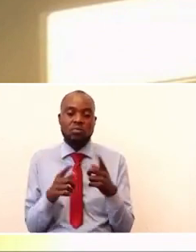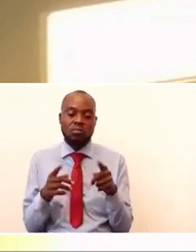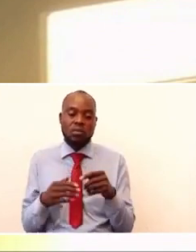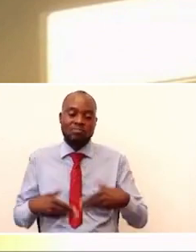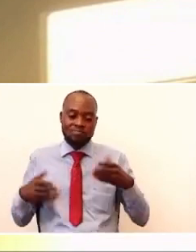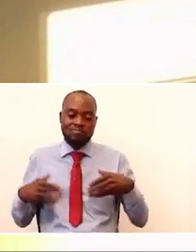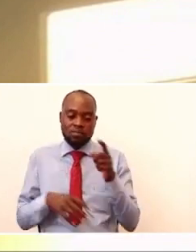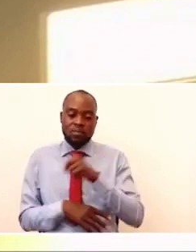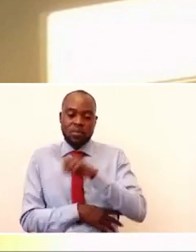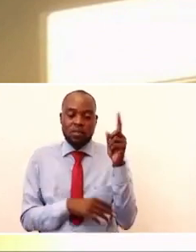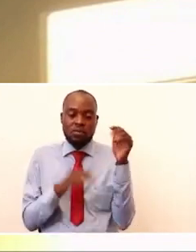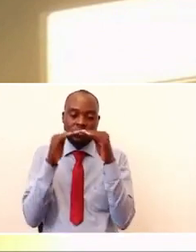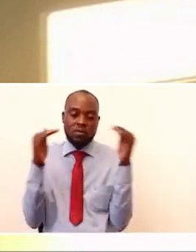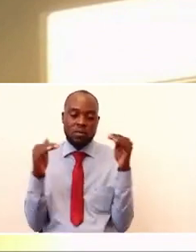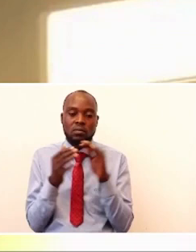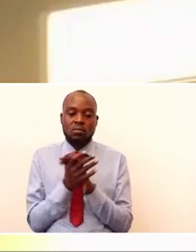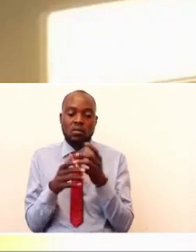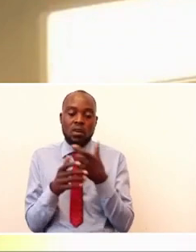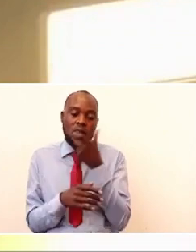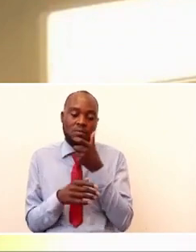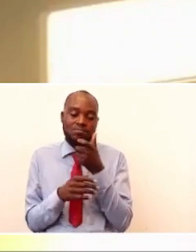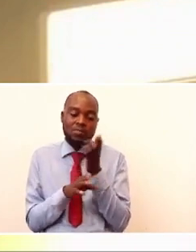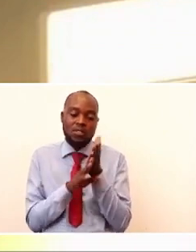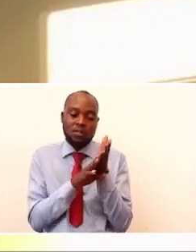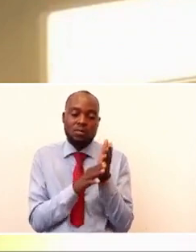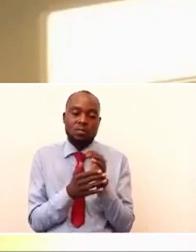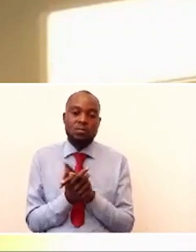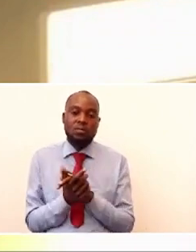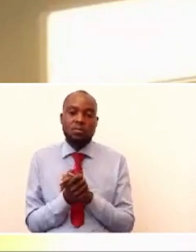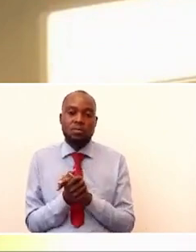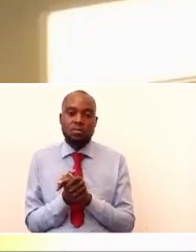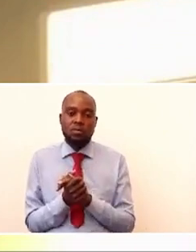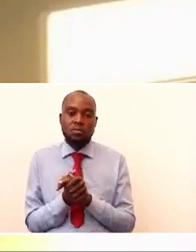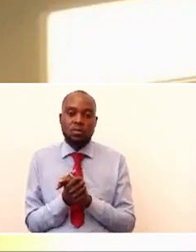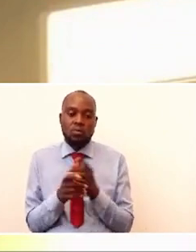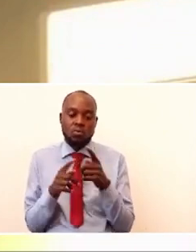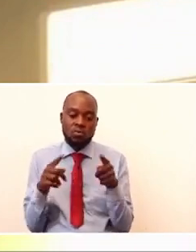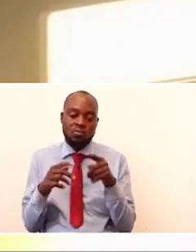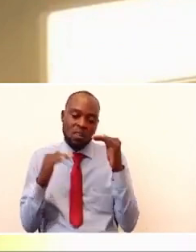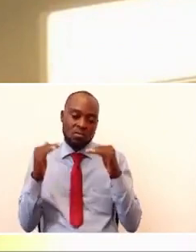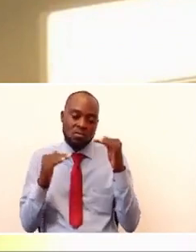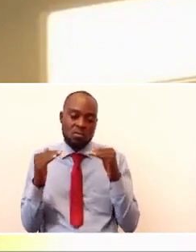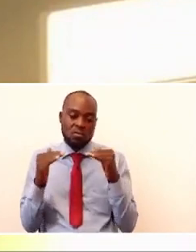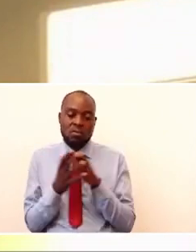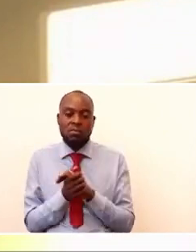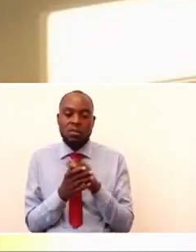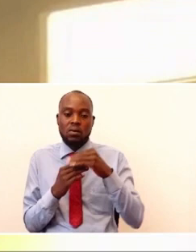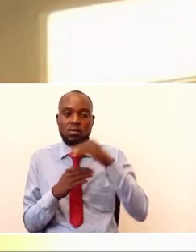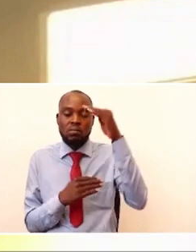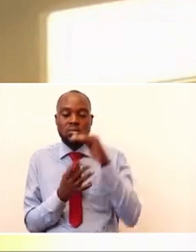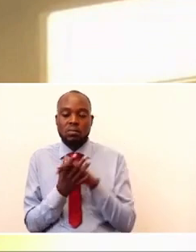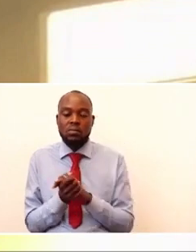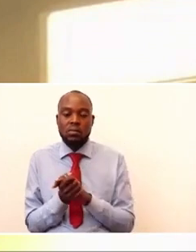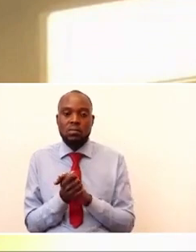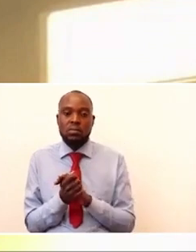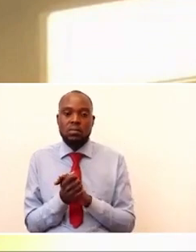level, understands the cultural and social issues underlying these issues. But nonetheless, inclusion is increasingly